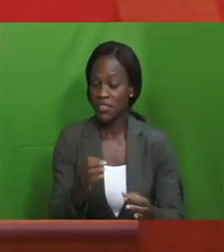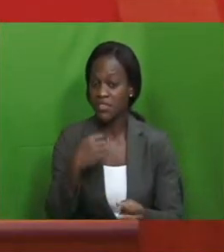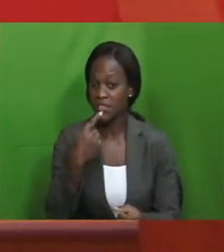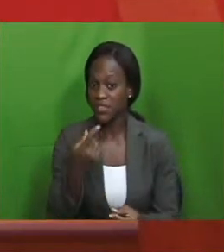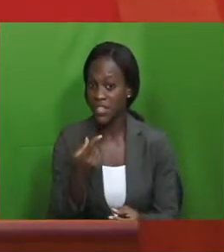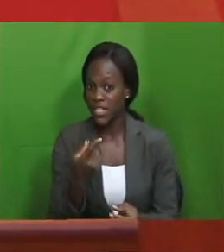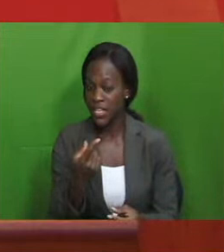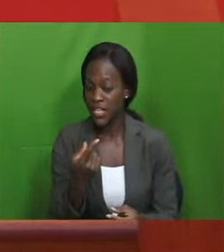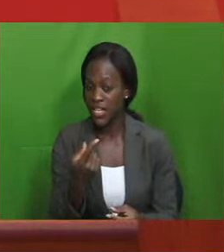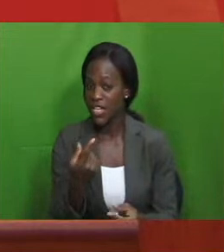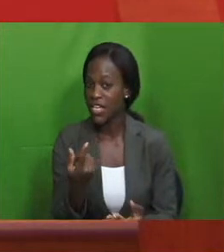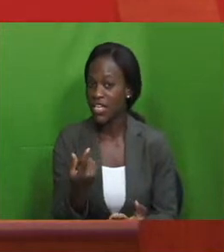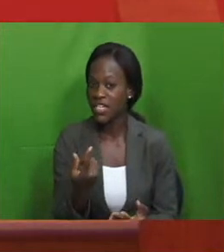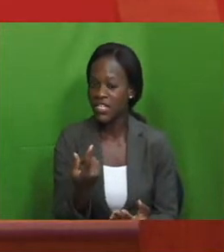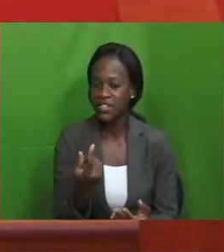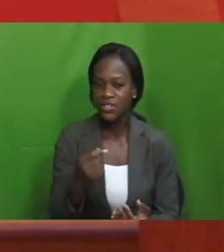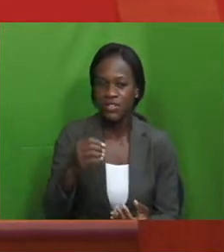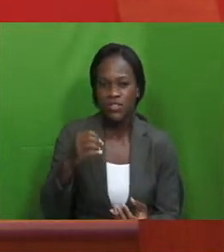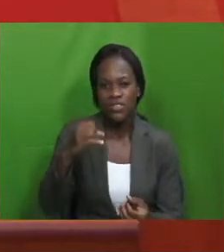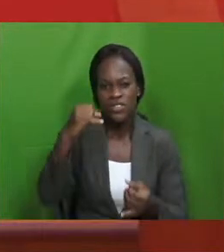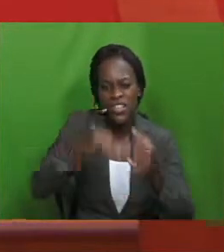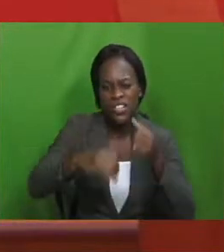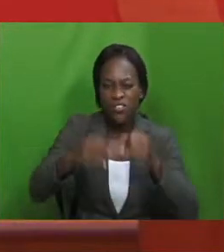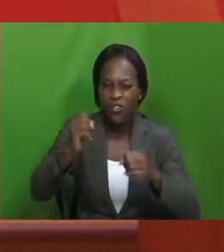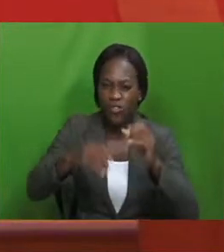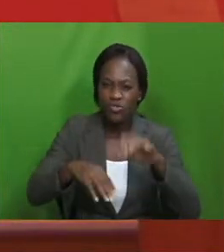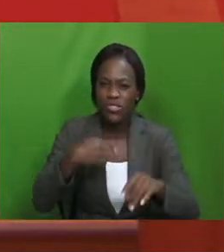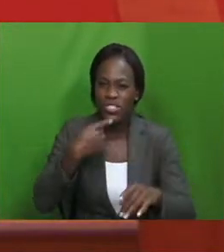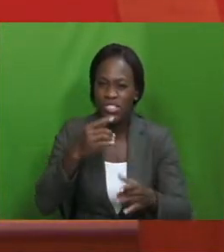you use deferred.